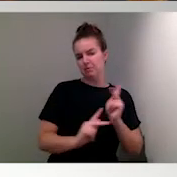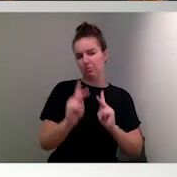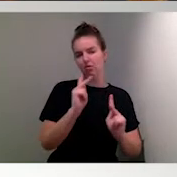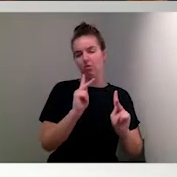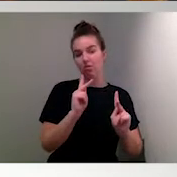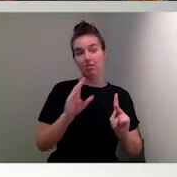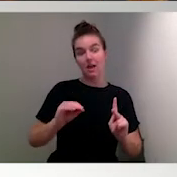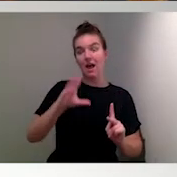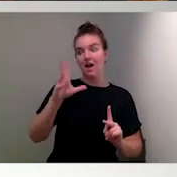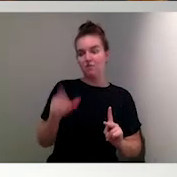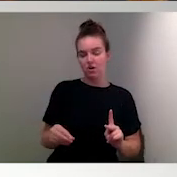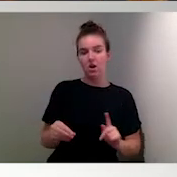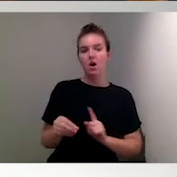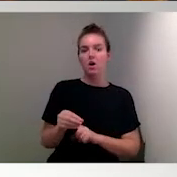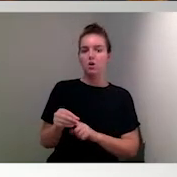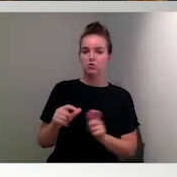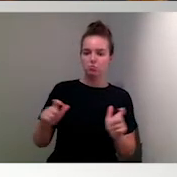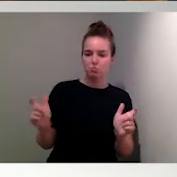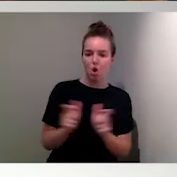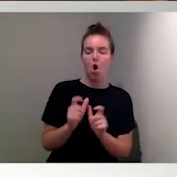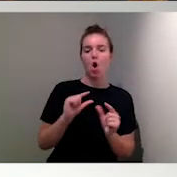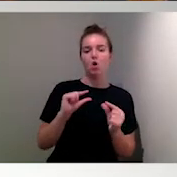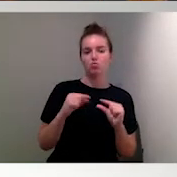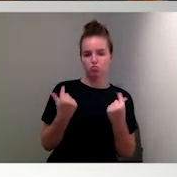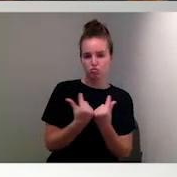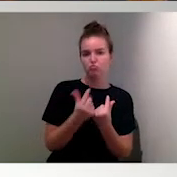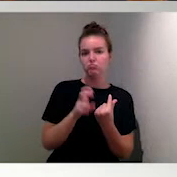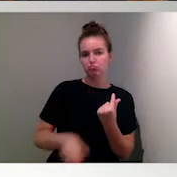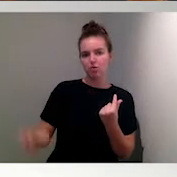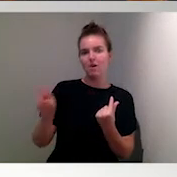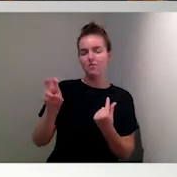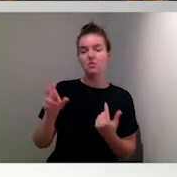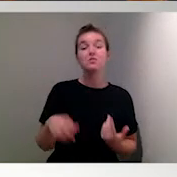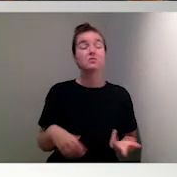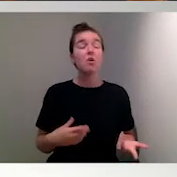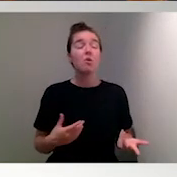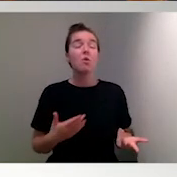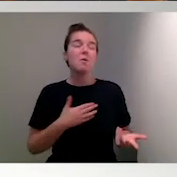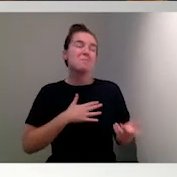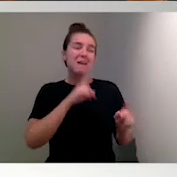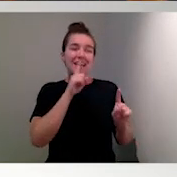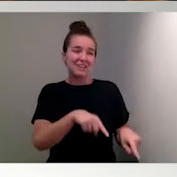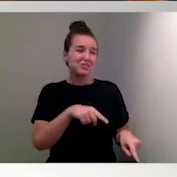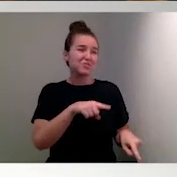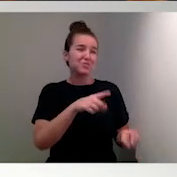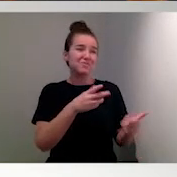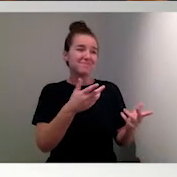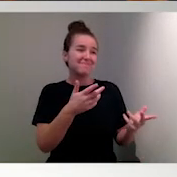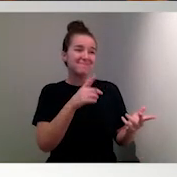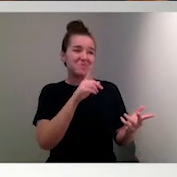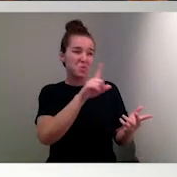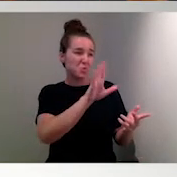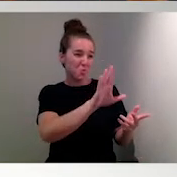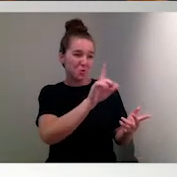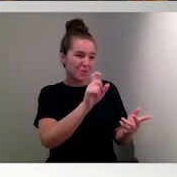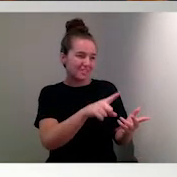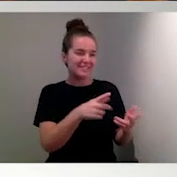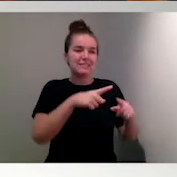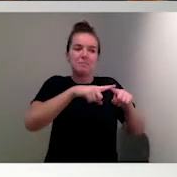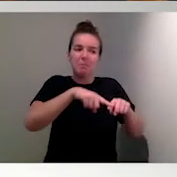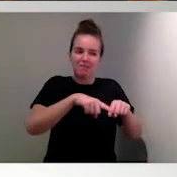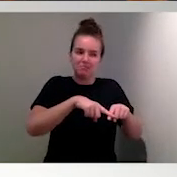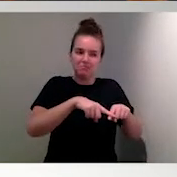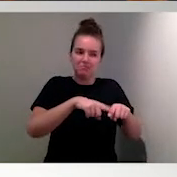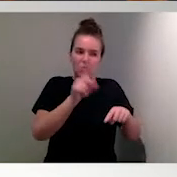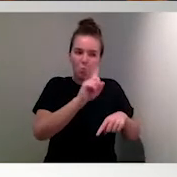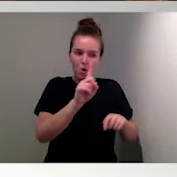group travel. So the answer to that is it really depends on where we go. Now that we're getting post-pandemic,